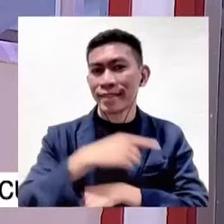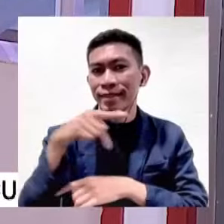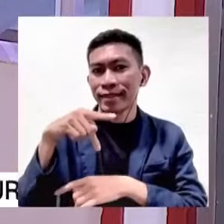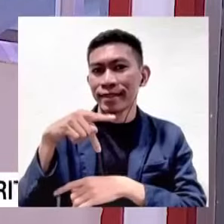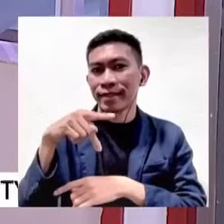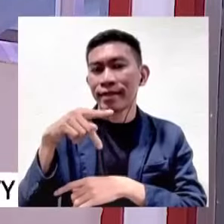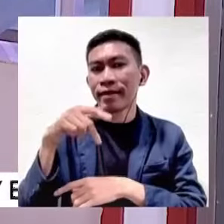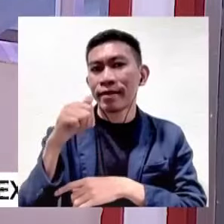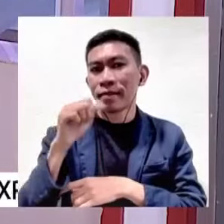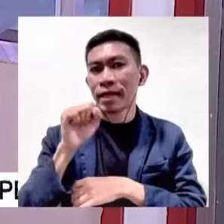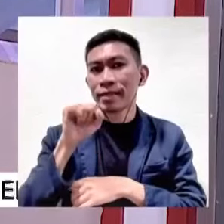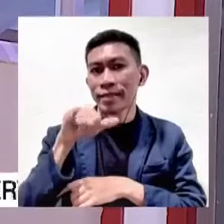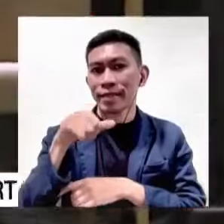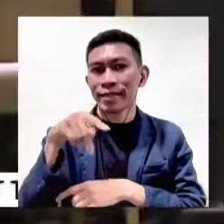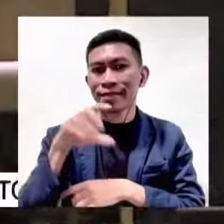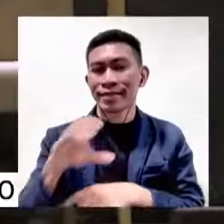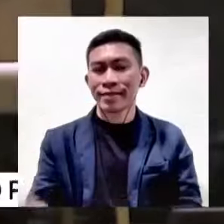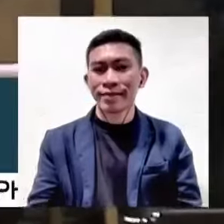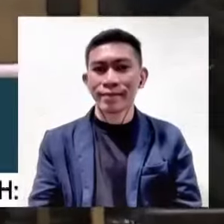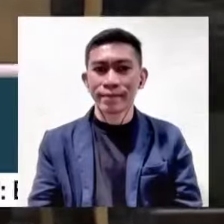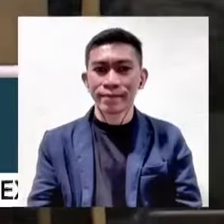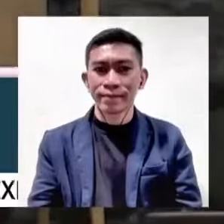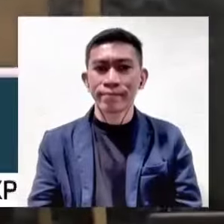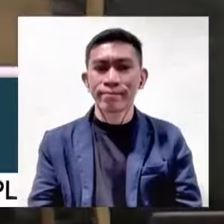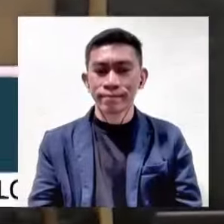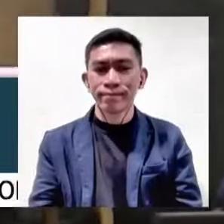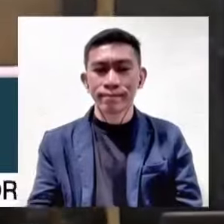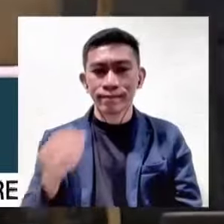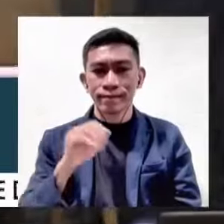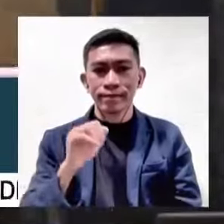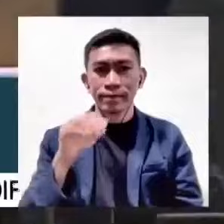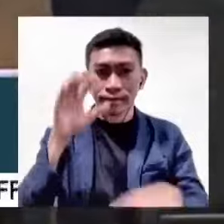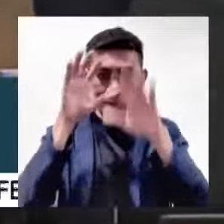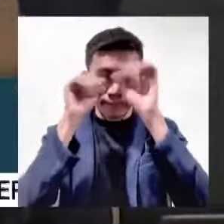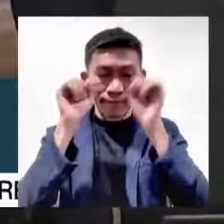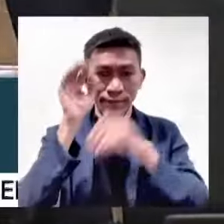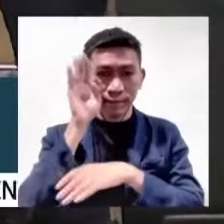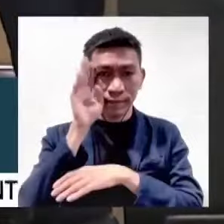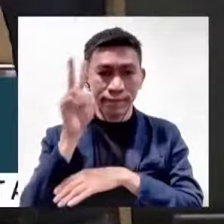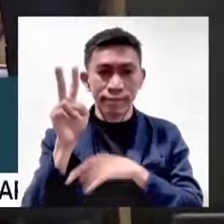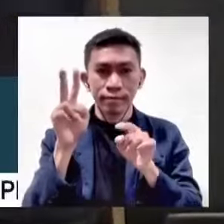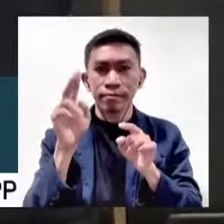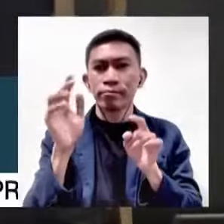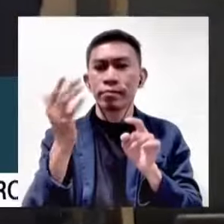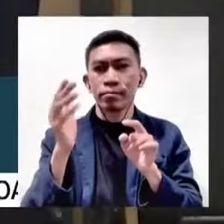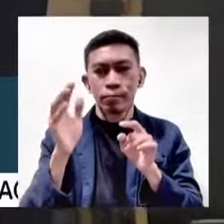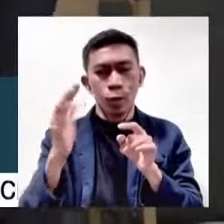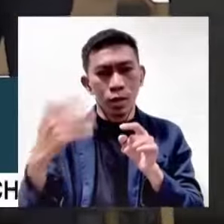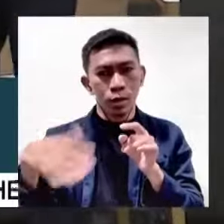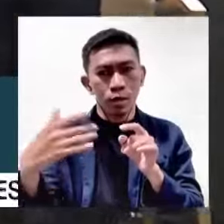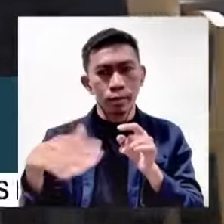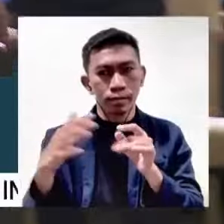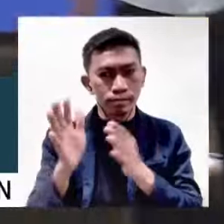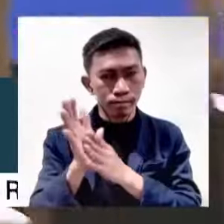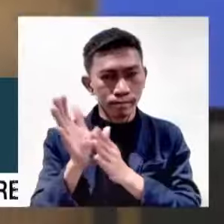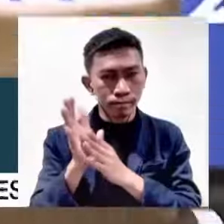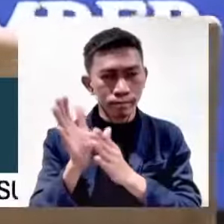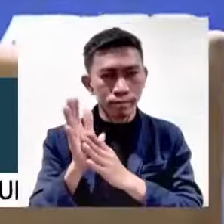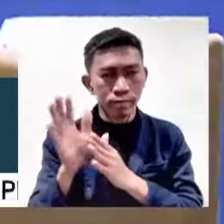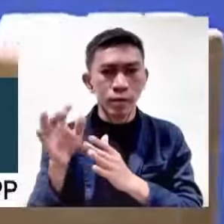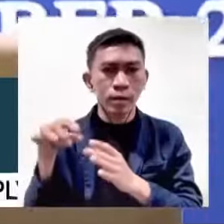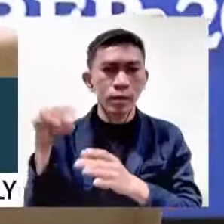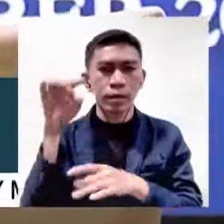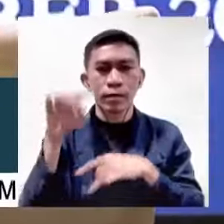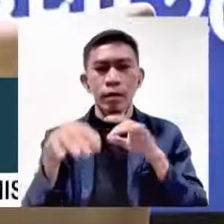you. Yes, Carmina, President Ferdinand Marcos Jr. paid tribute to the sacrifices and contributions of